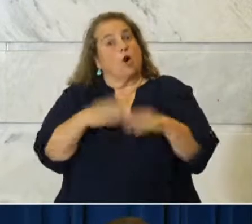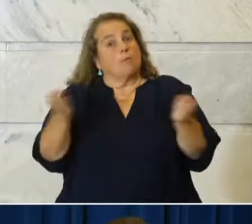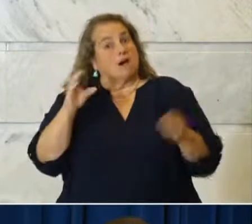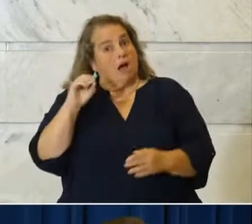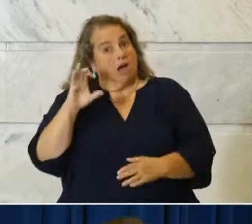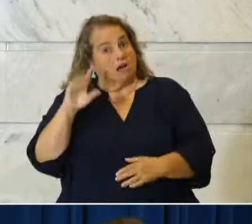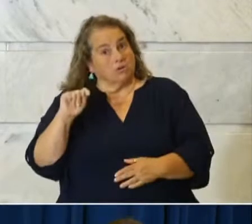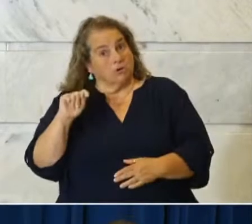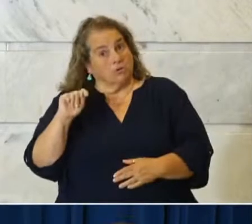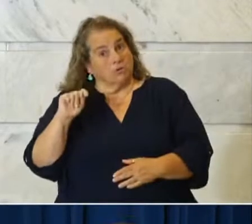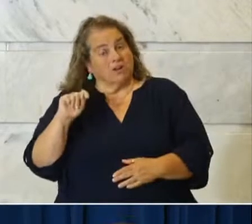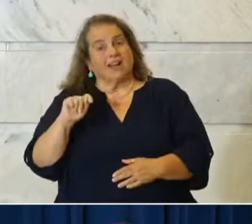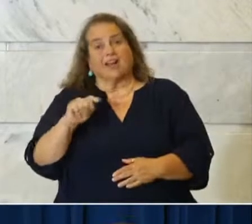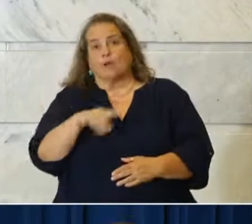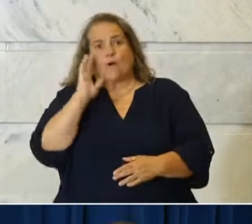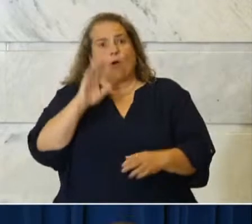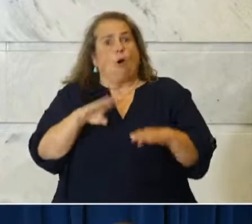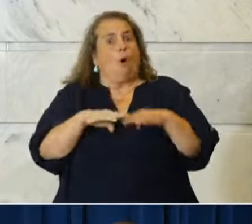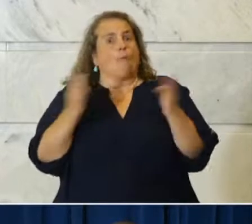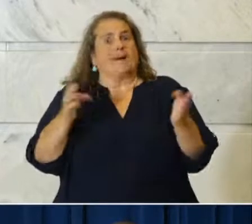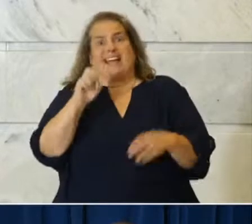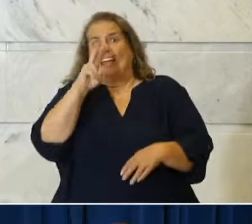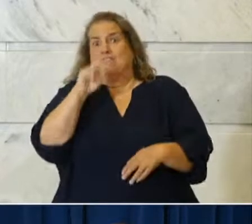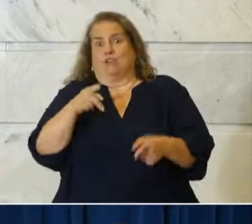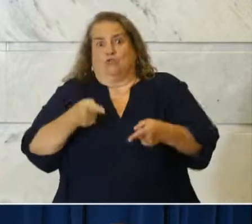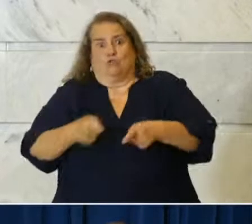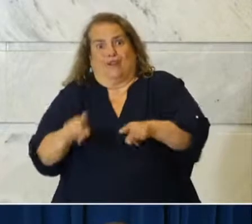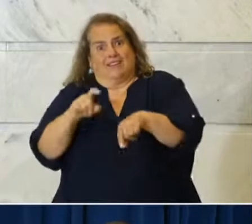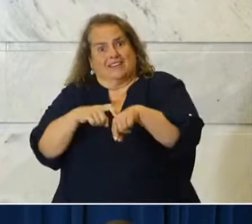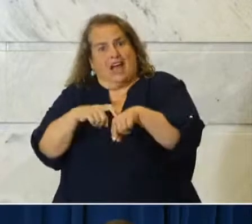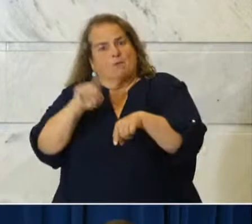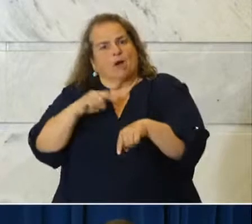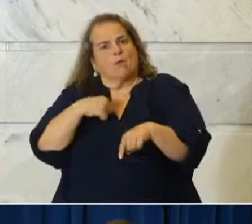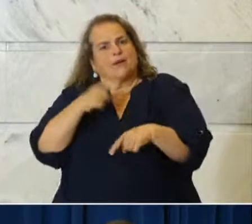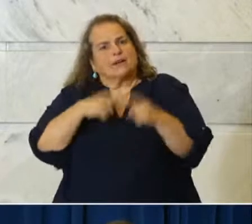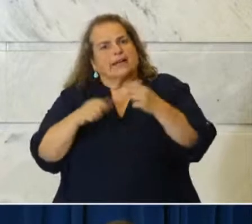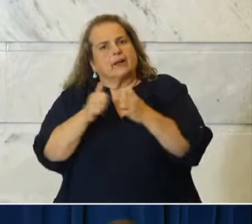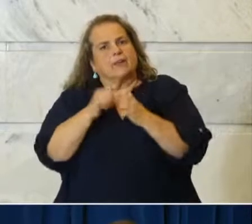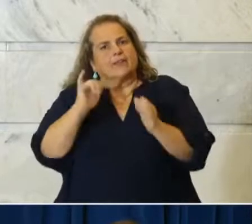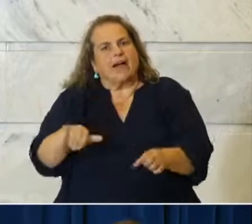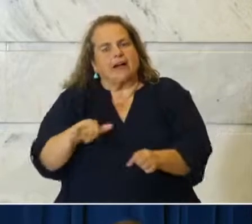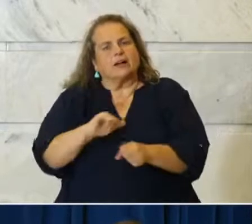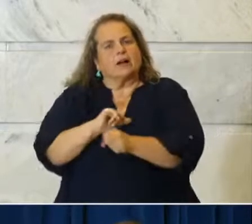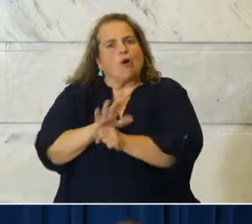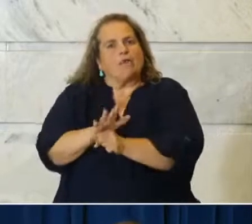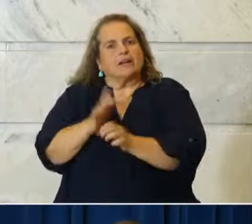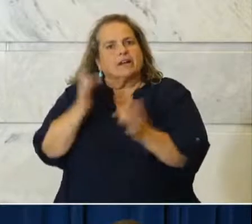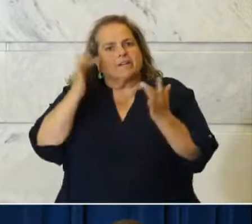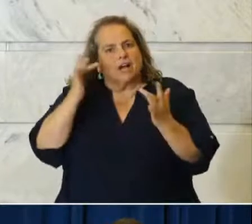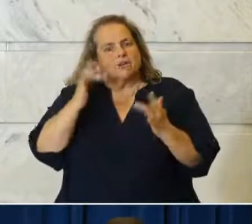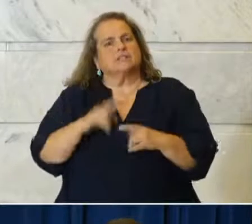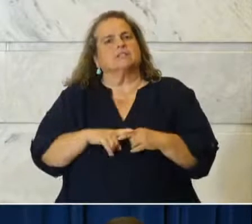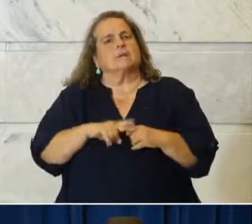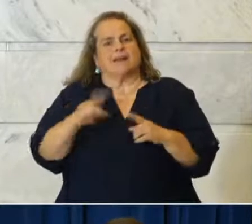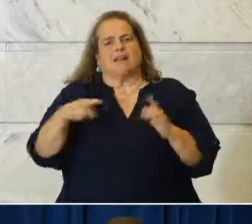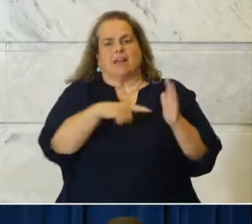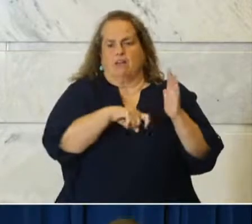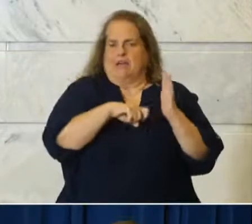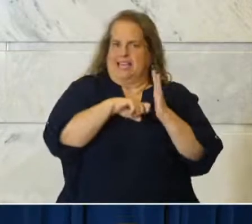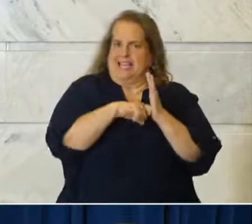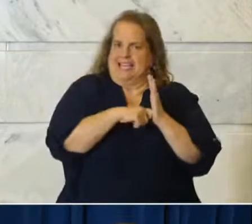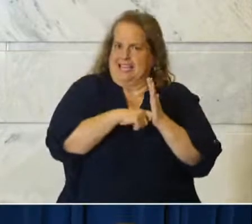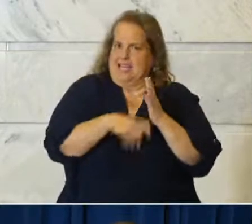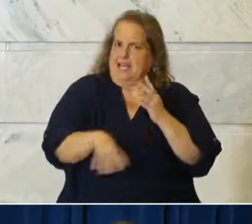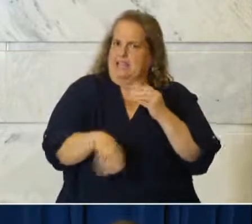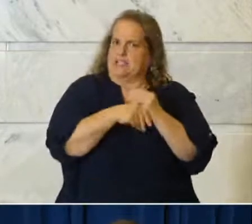time when we believe we're going to continue dealing with this virus, and it is a key addition to Kentucky's primary metals industry, which